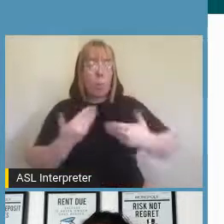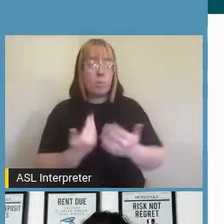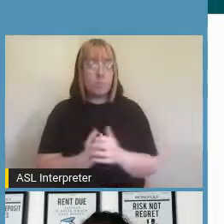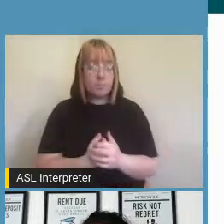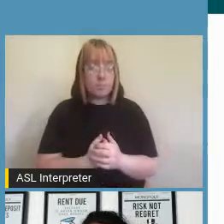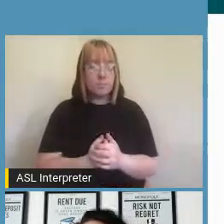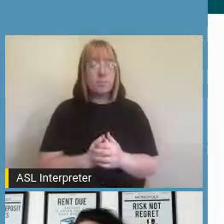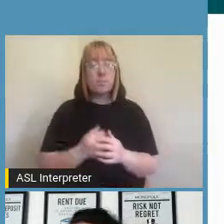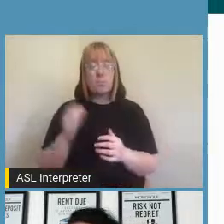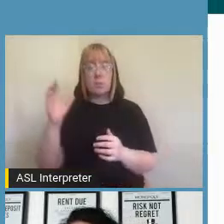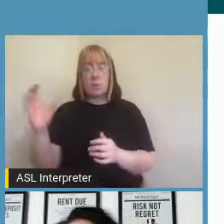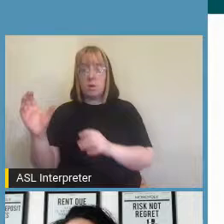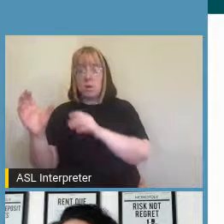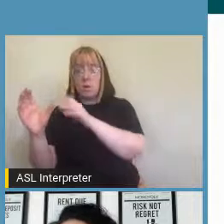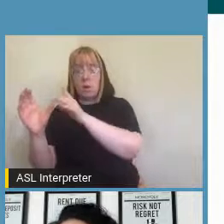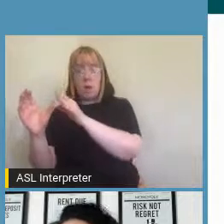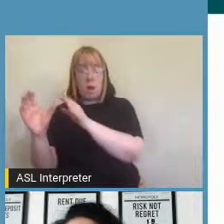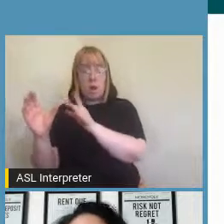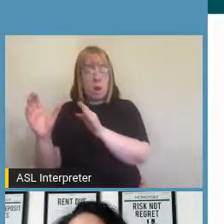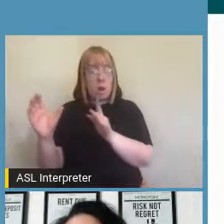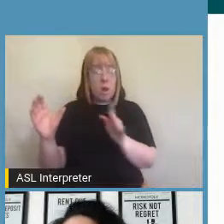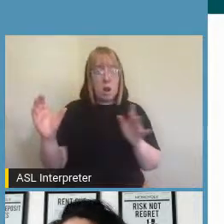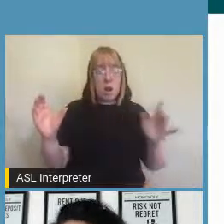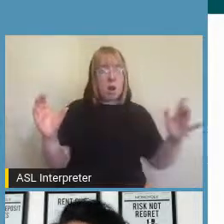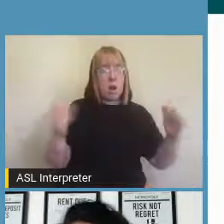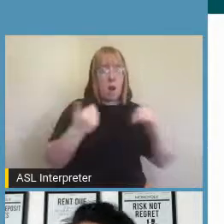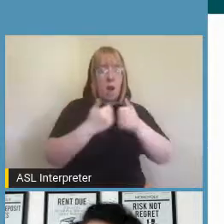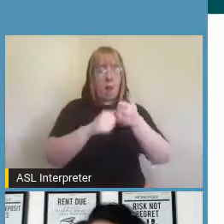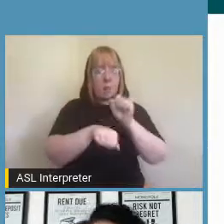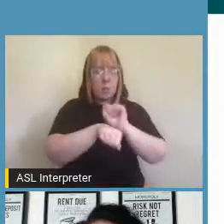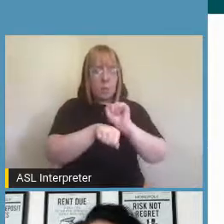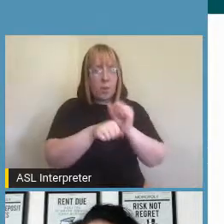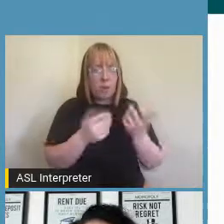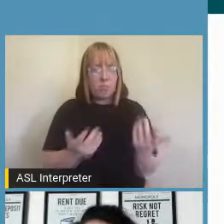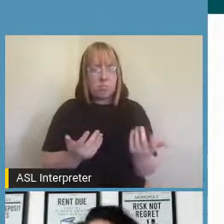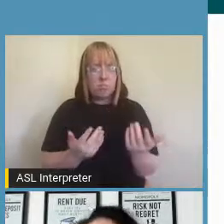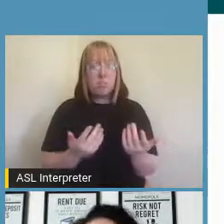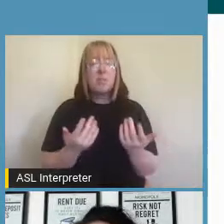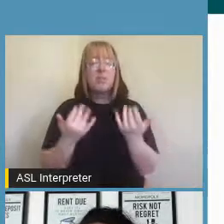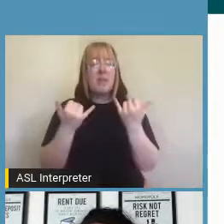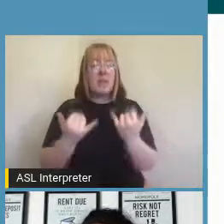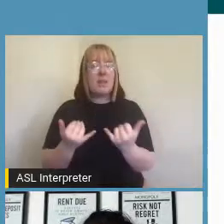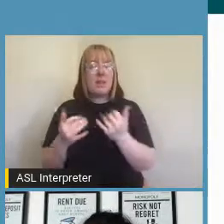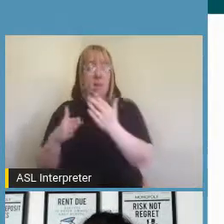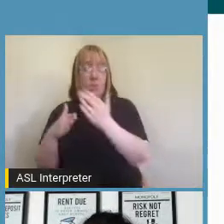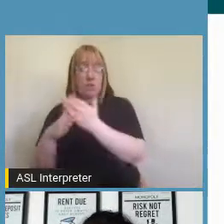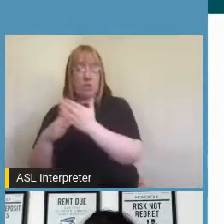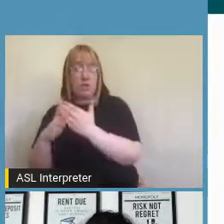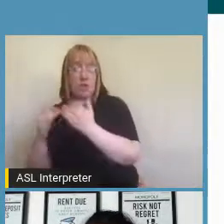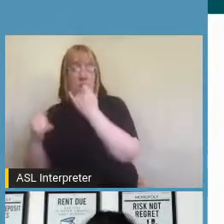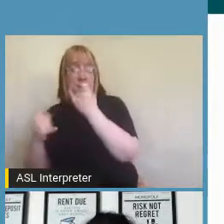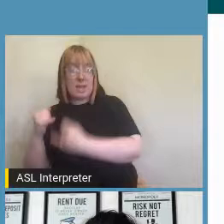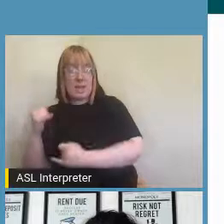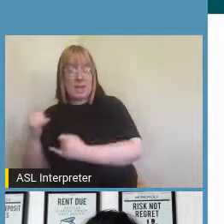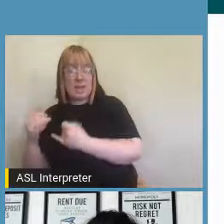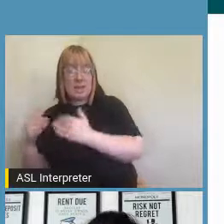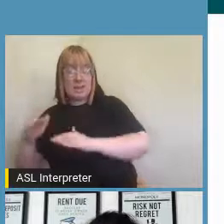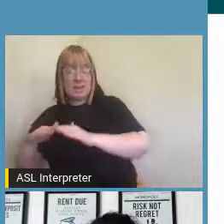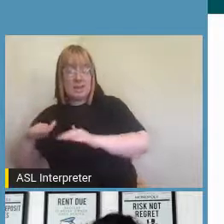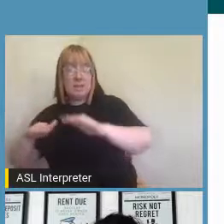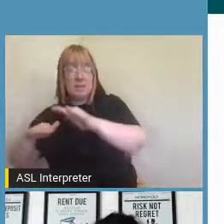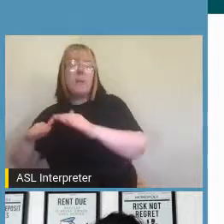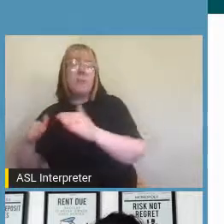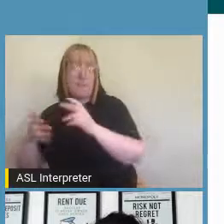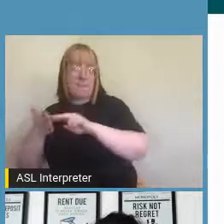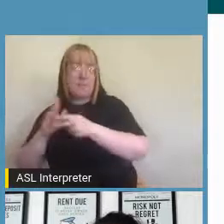production, post-production, then share, AKA distribution. In our case, for kind of our time together,